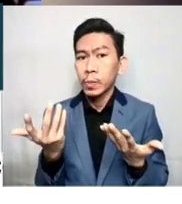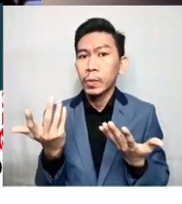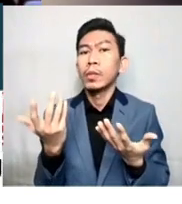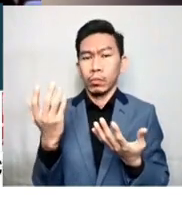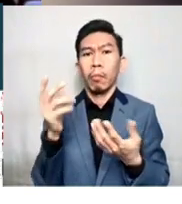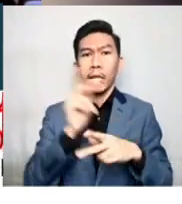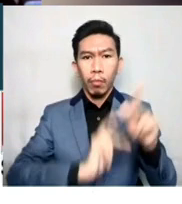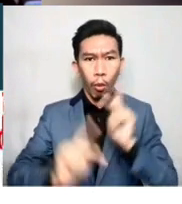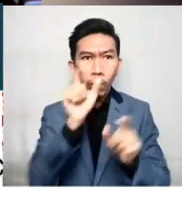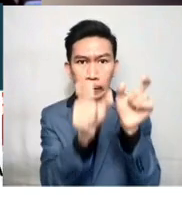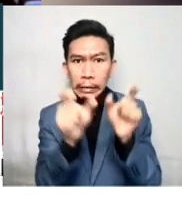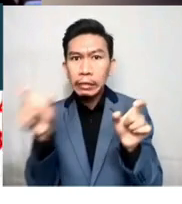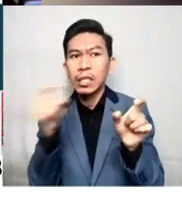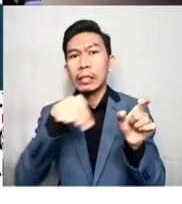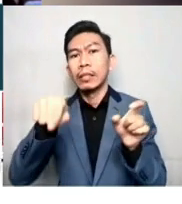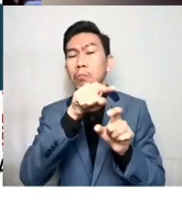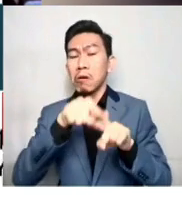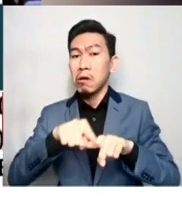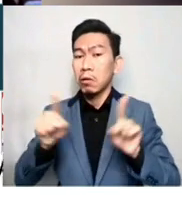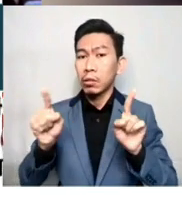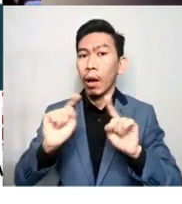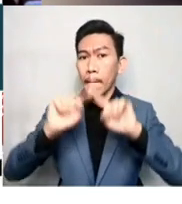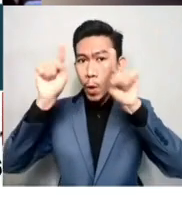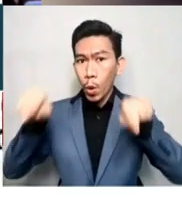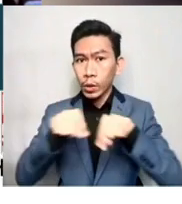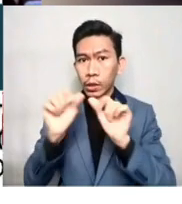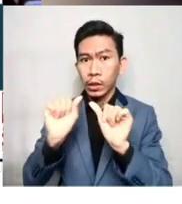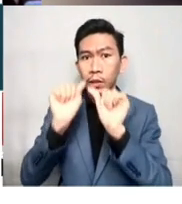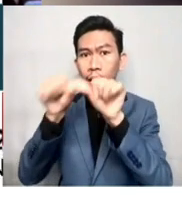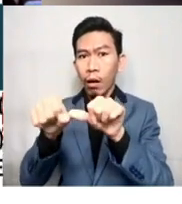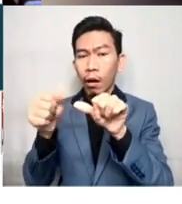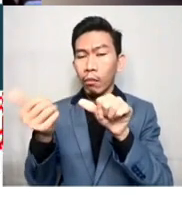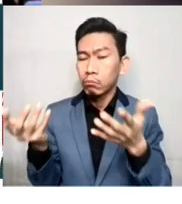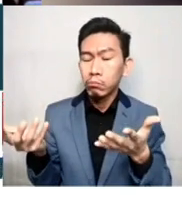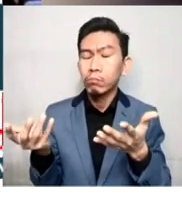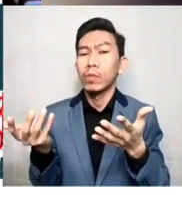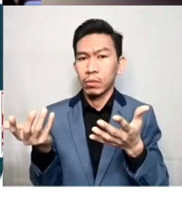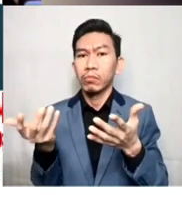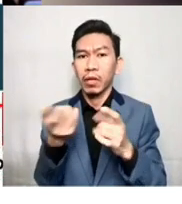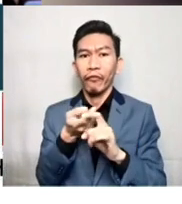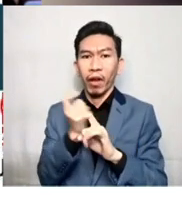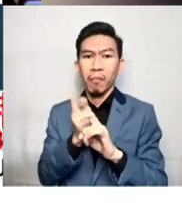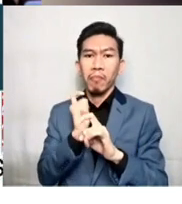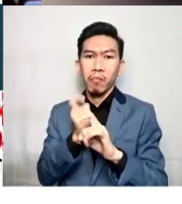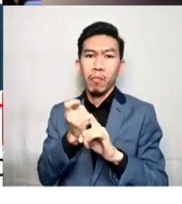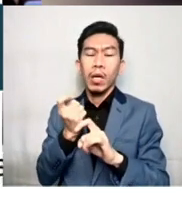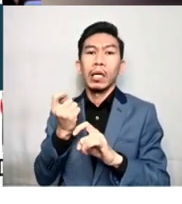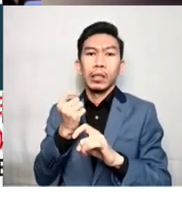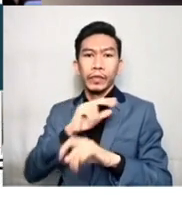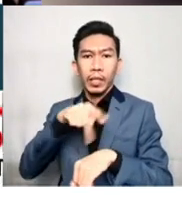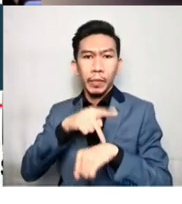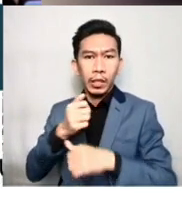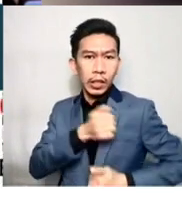civilians, no, but these posters are being referred by local commands of the Philippine Army and the